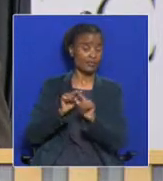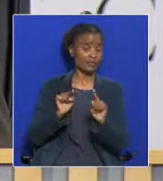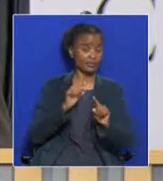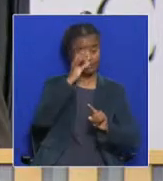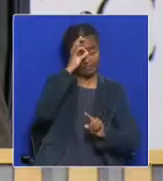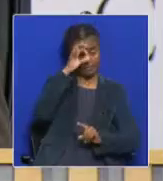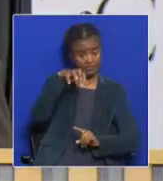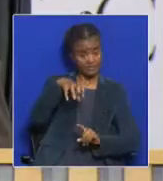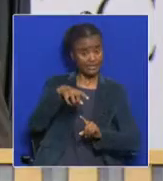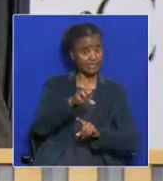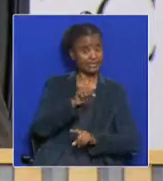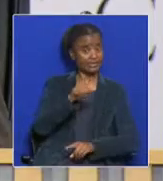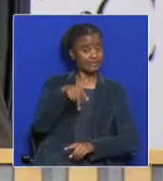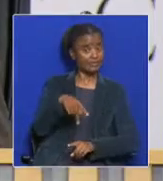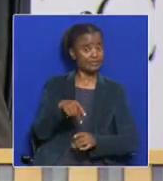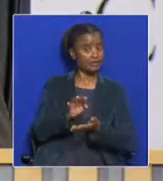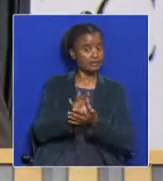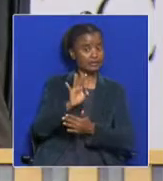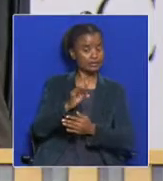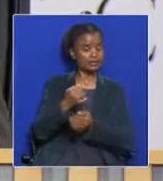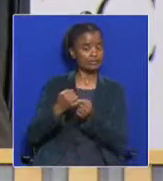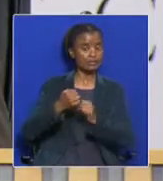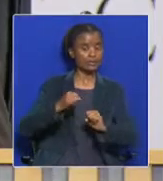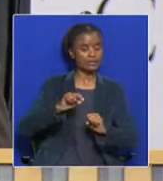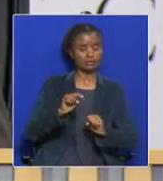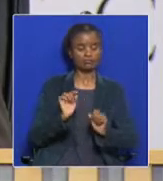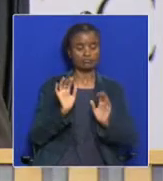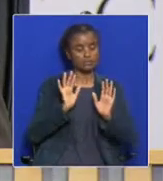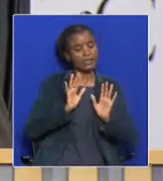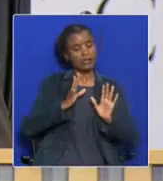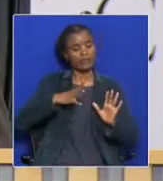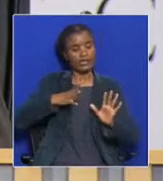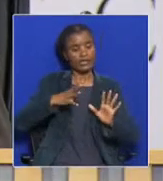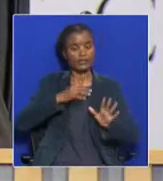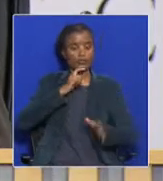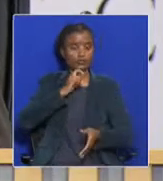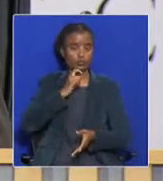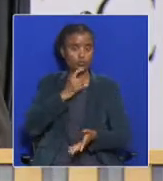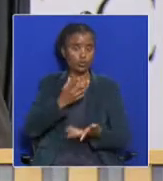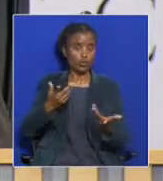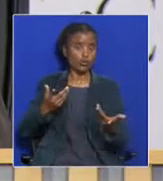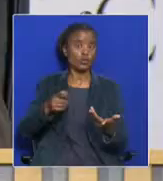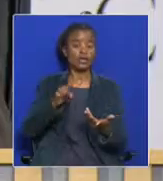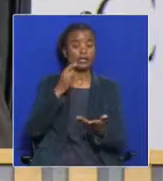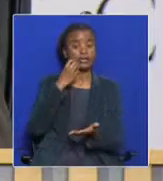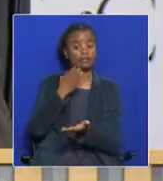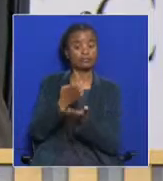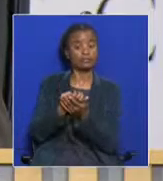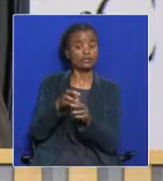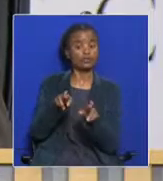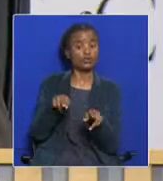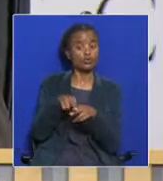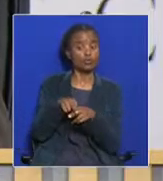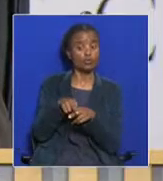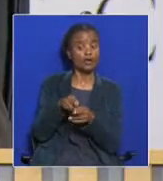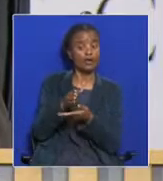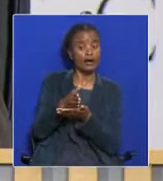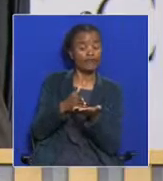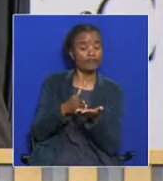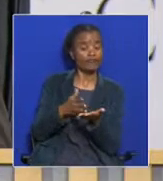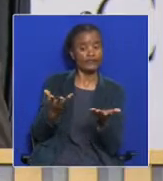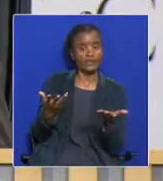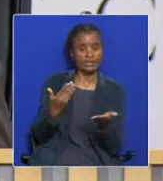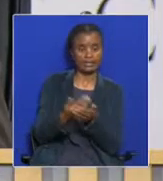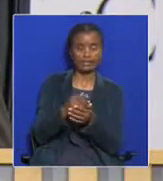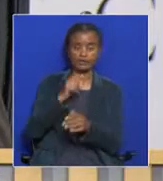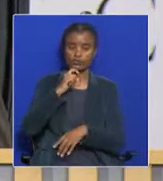space, let you use the entire or half of the exhibit room. Because remember, more especially stations like Maiden Wharf,